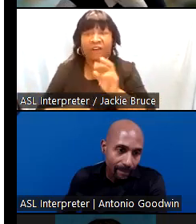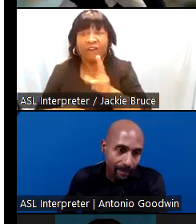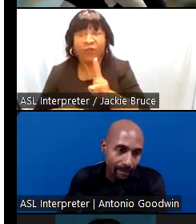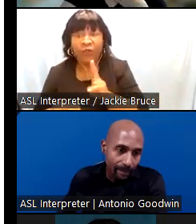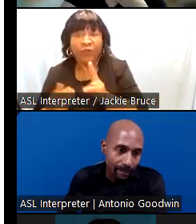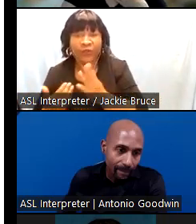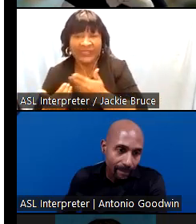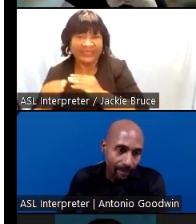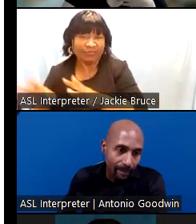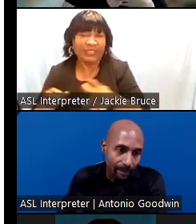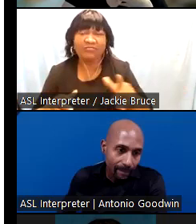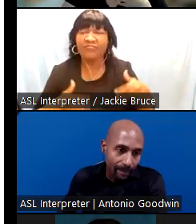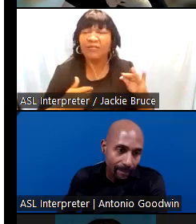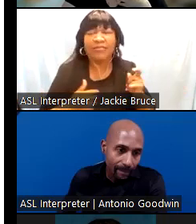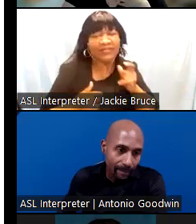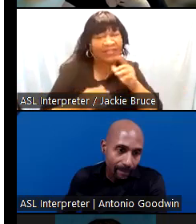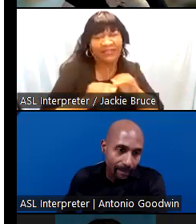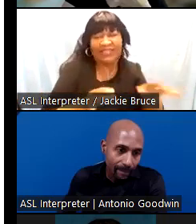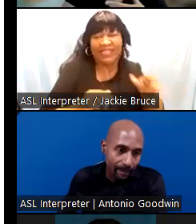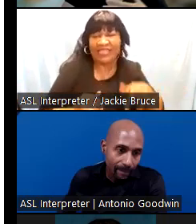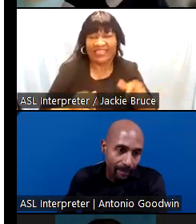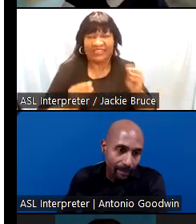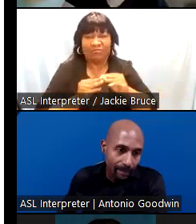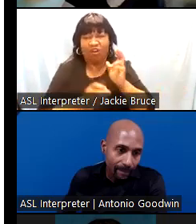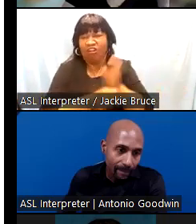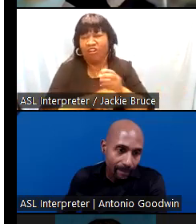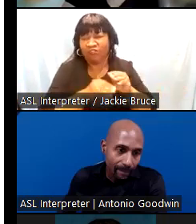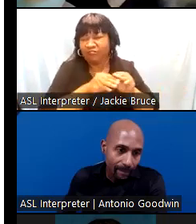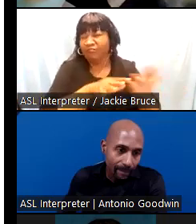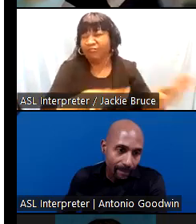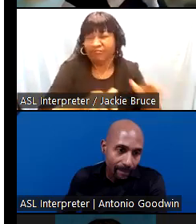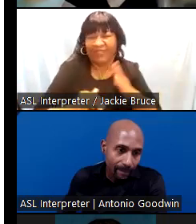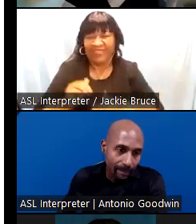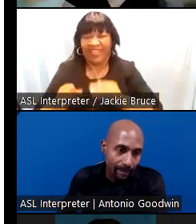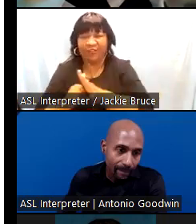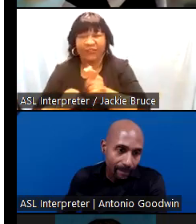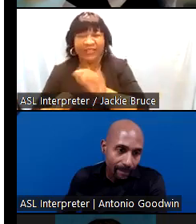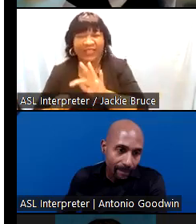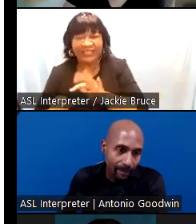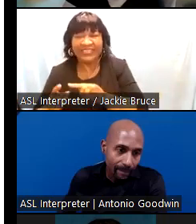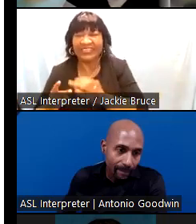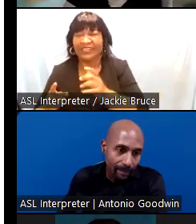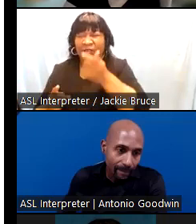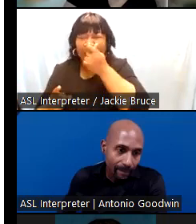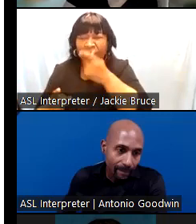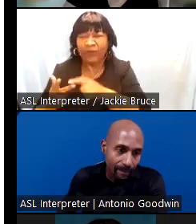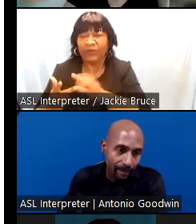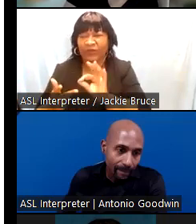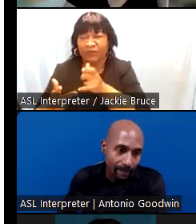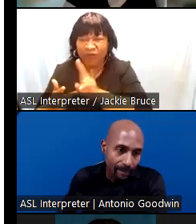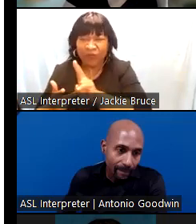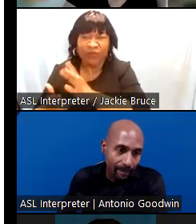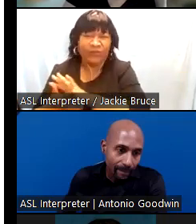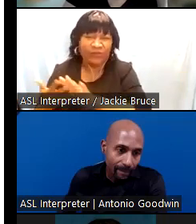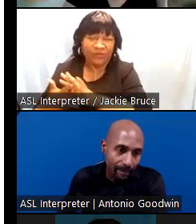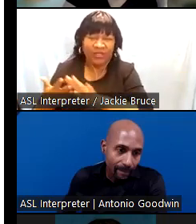So this virus is harder to get than COVID-19, flus, colds, because you do have to have that